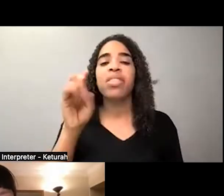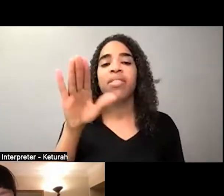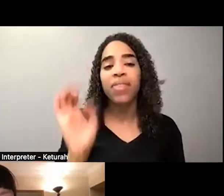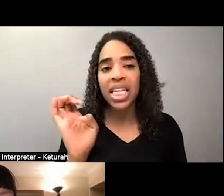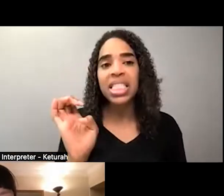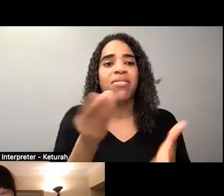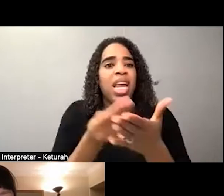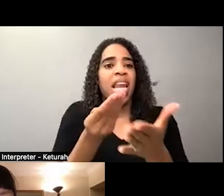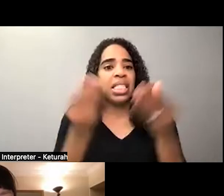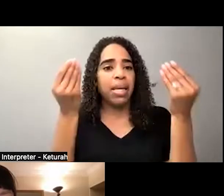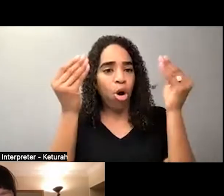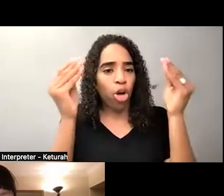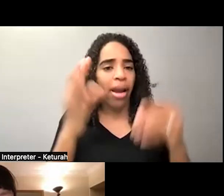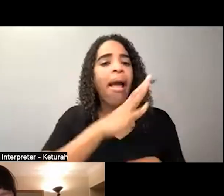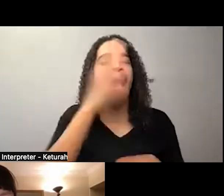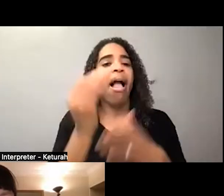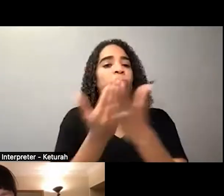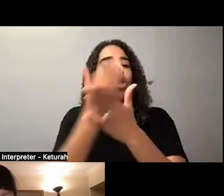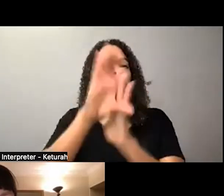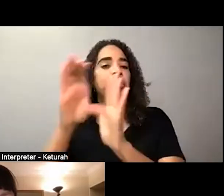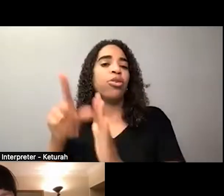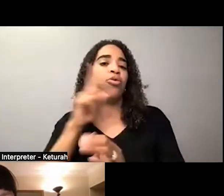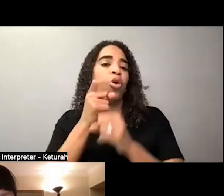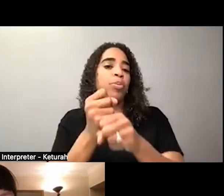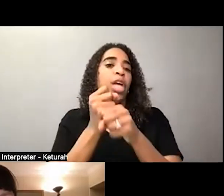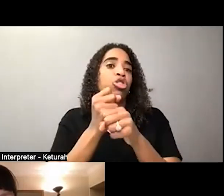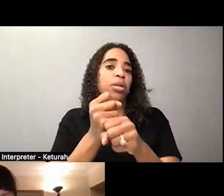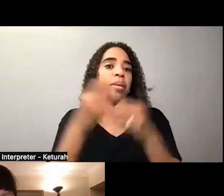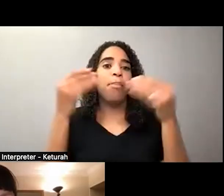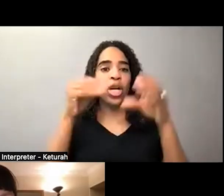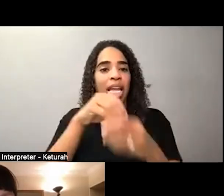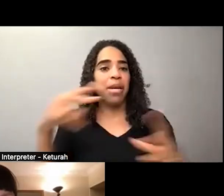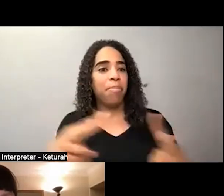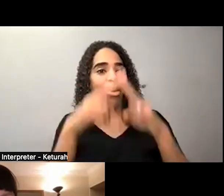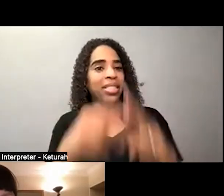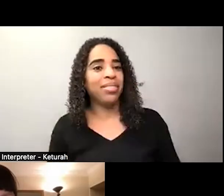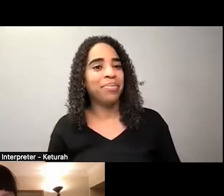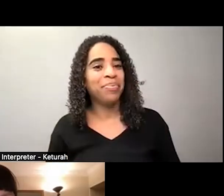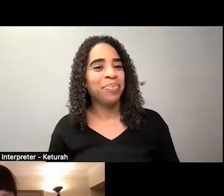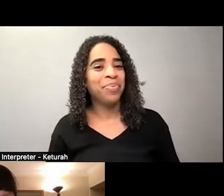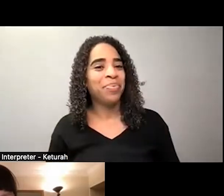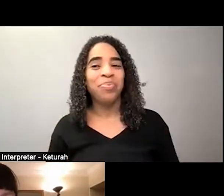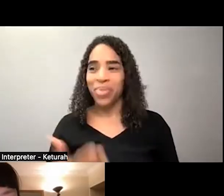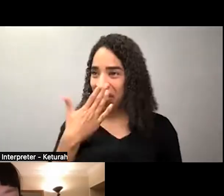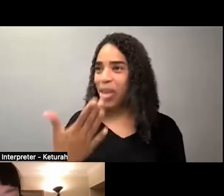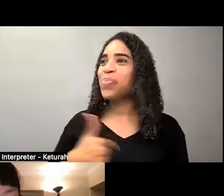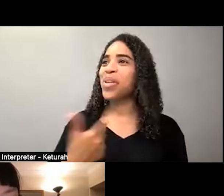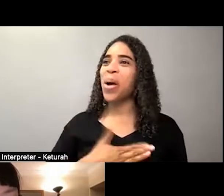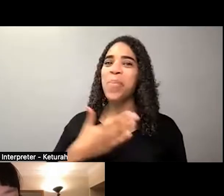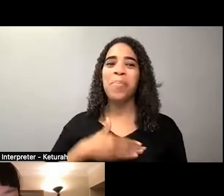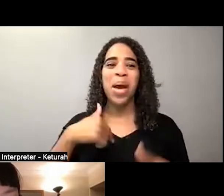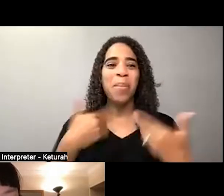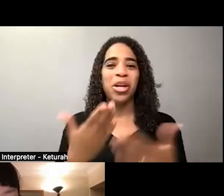market, as well as the New Images co-production market in Paris. Wash, thank you for nice to be here, Jason,